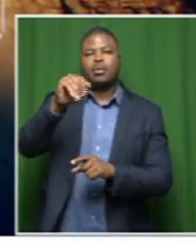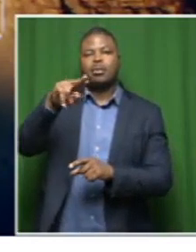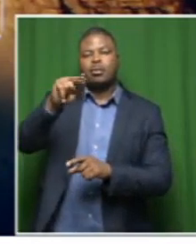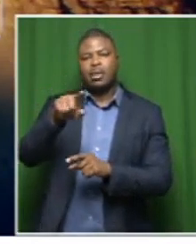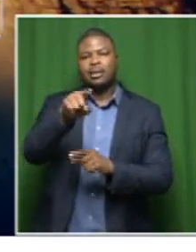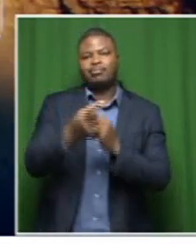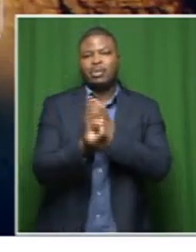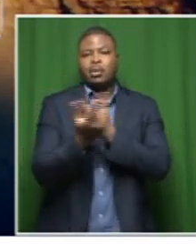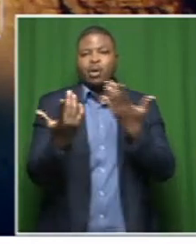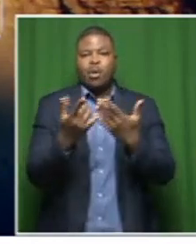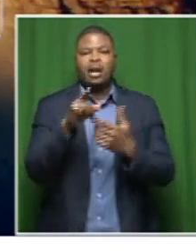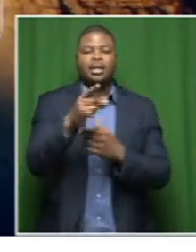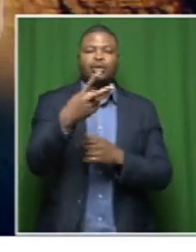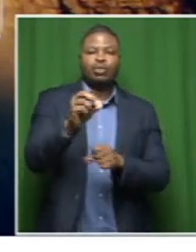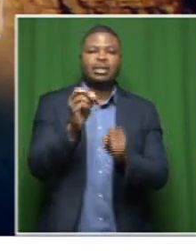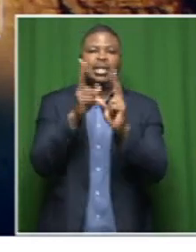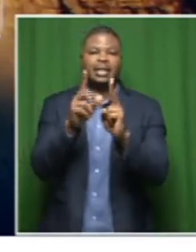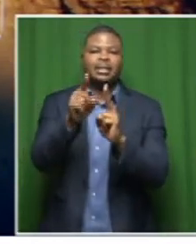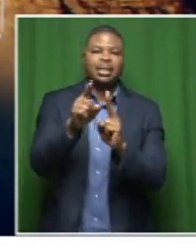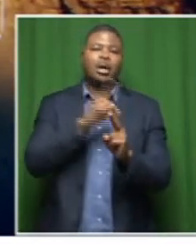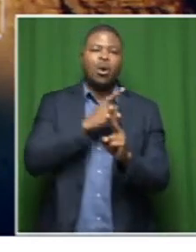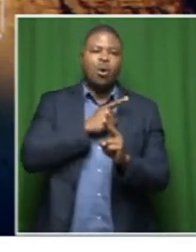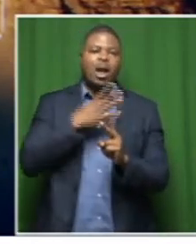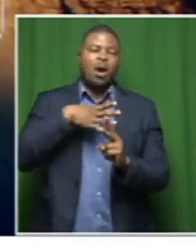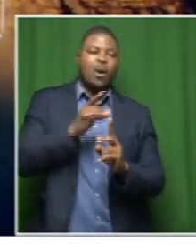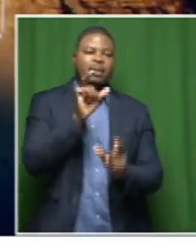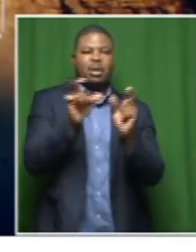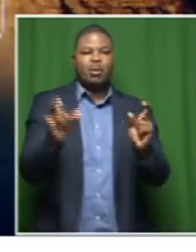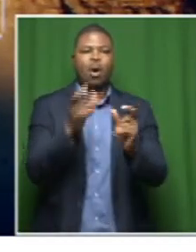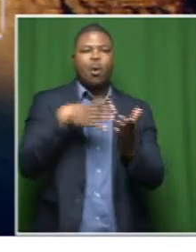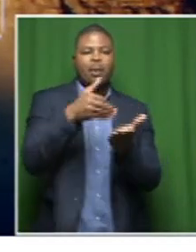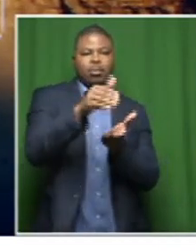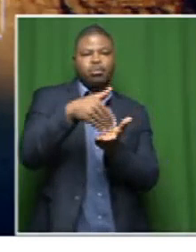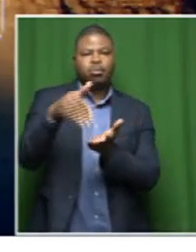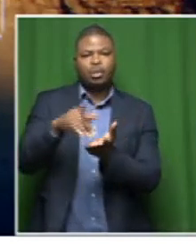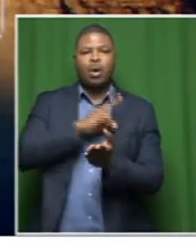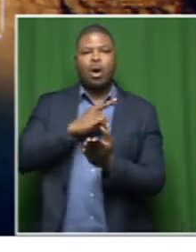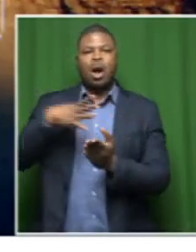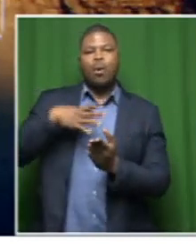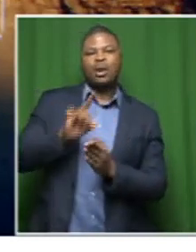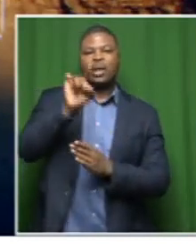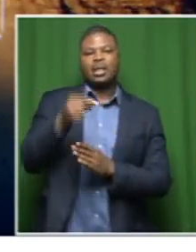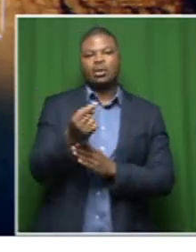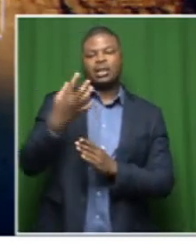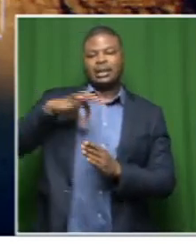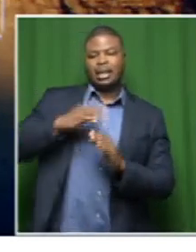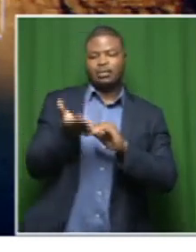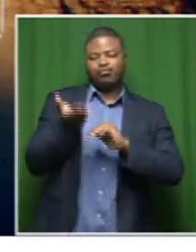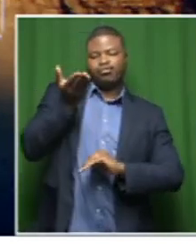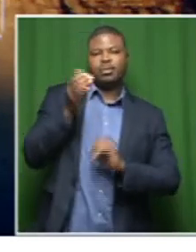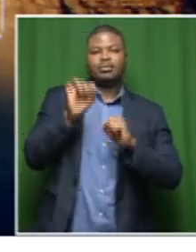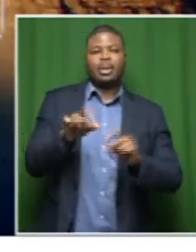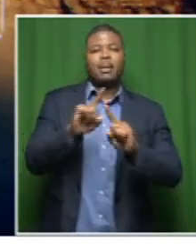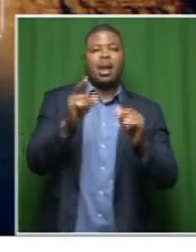2019, threatened workers with retrenchments following their demand of 1,000 Rand salary increases. And joining us now